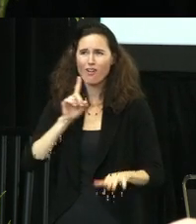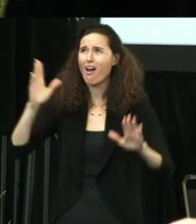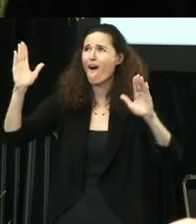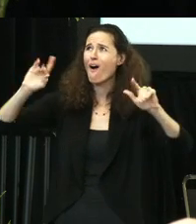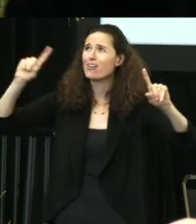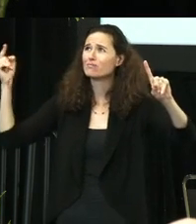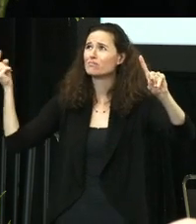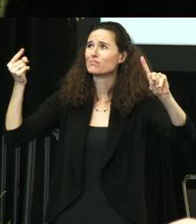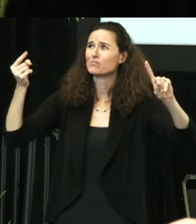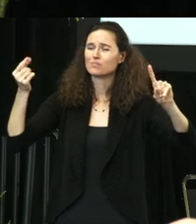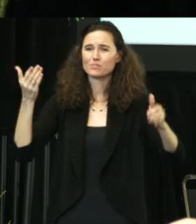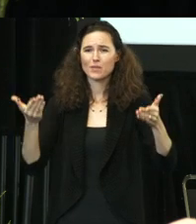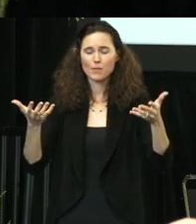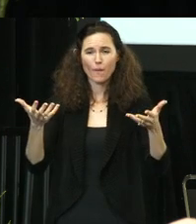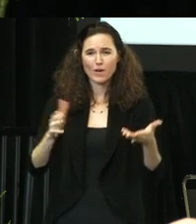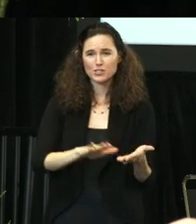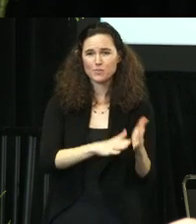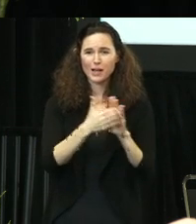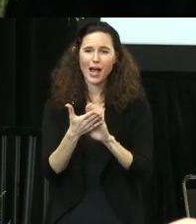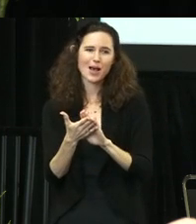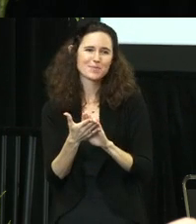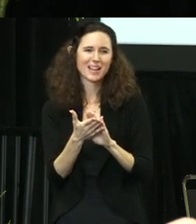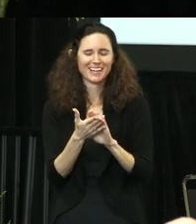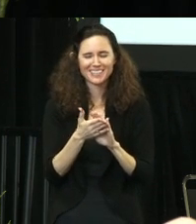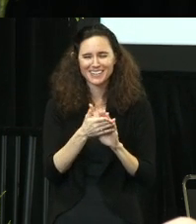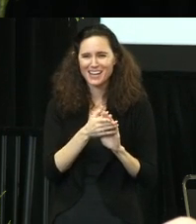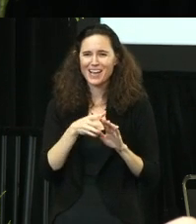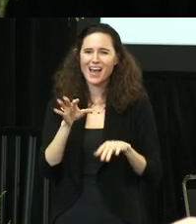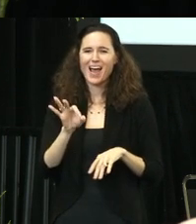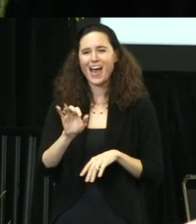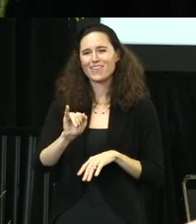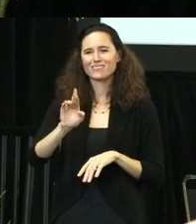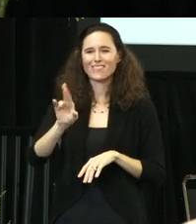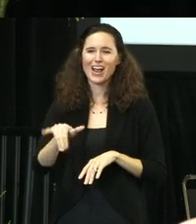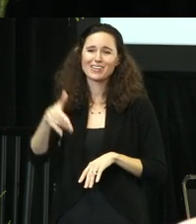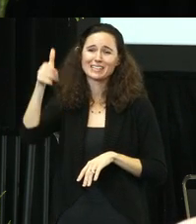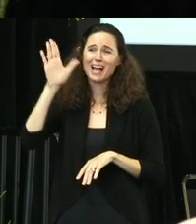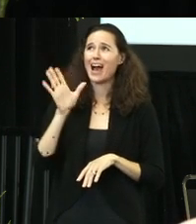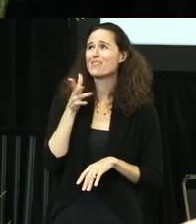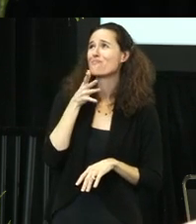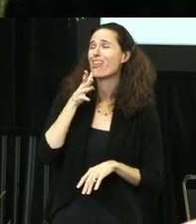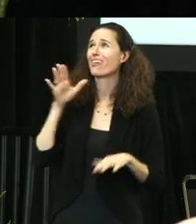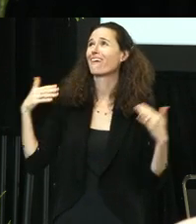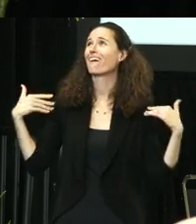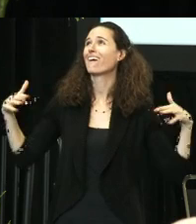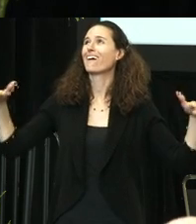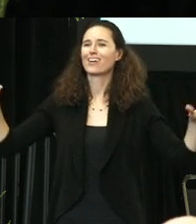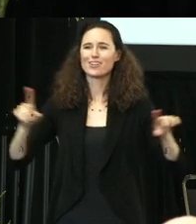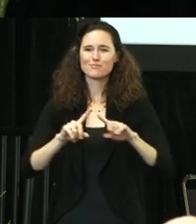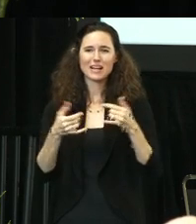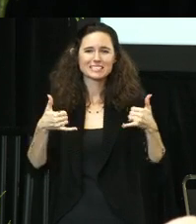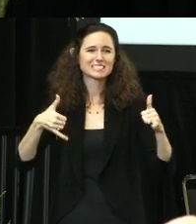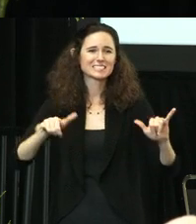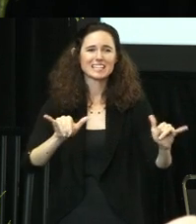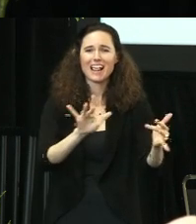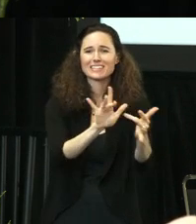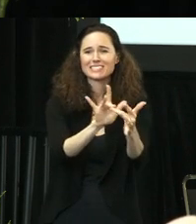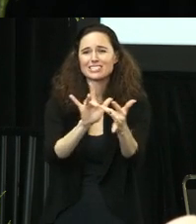become a majorette, possibly a fairy godmother, and she still keeps in touch with the many imaginary friends she had as a